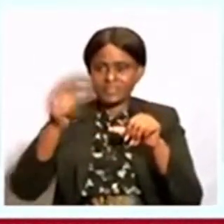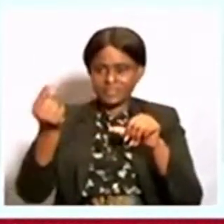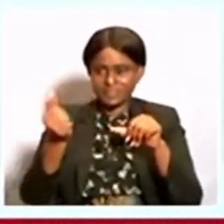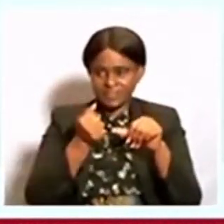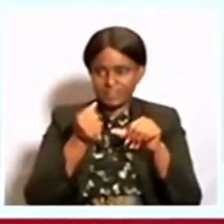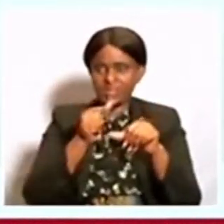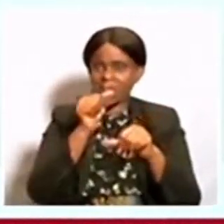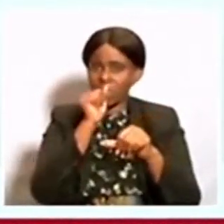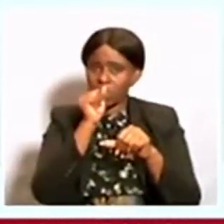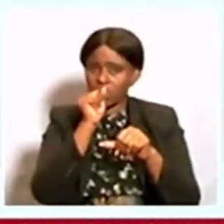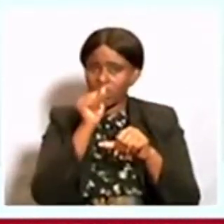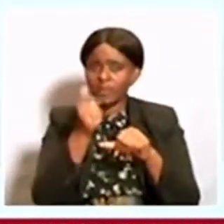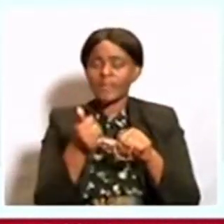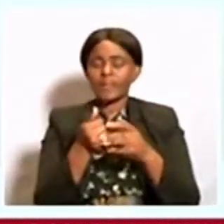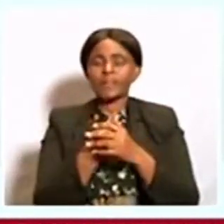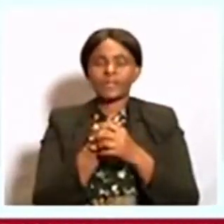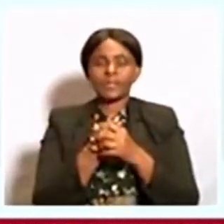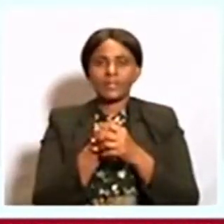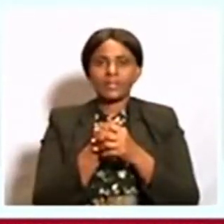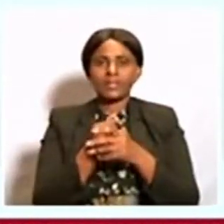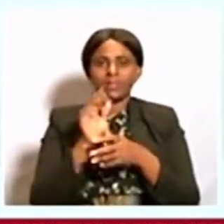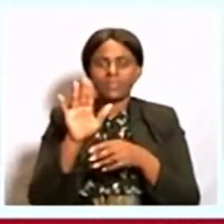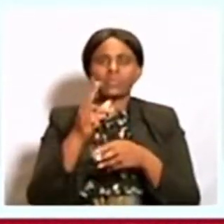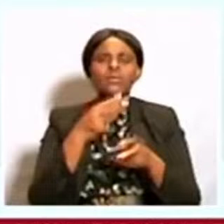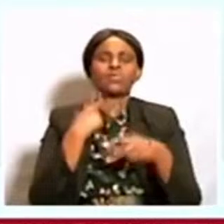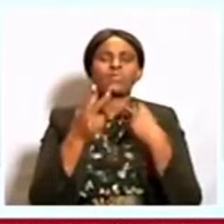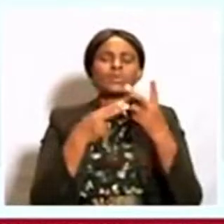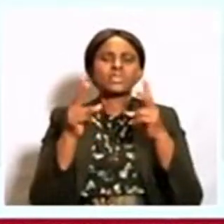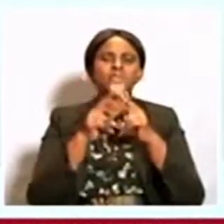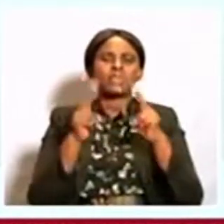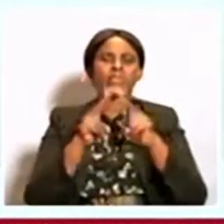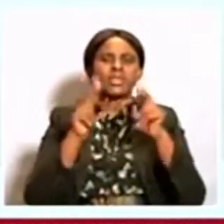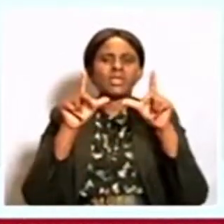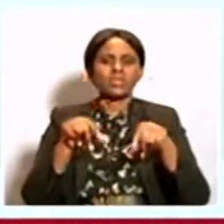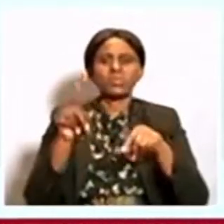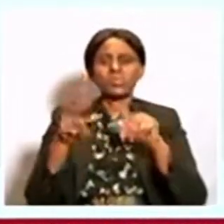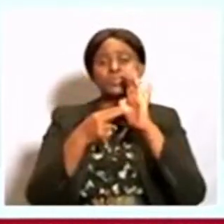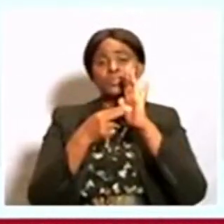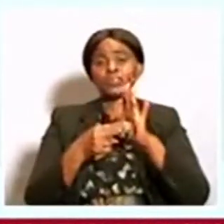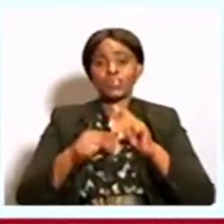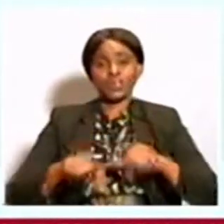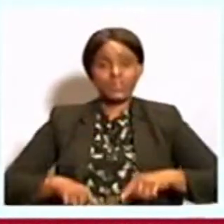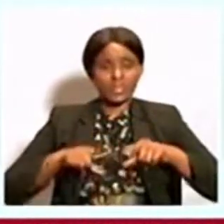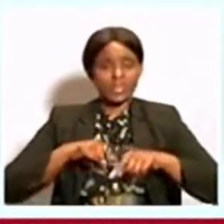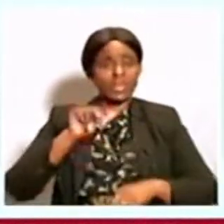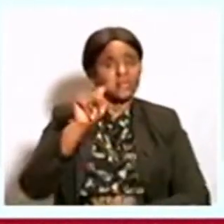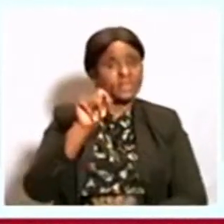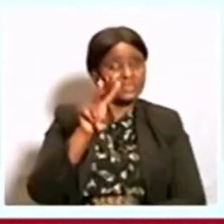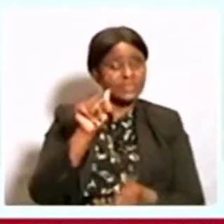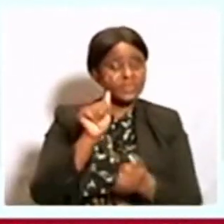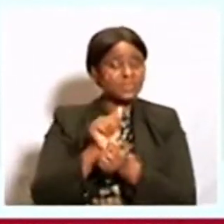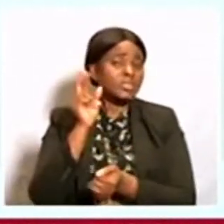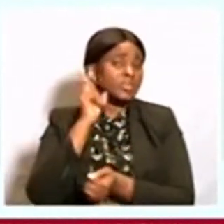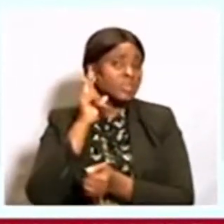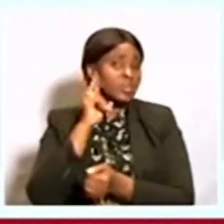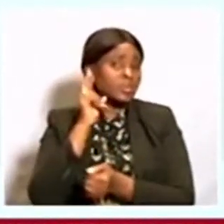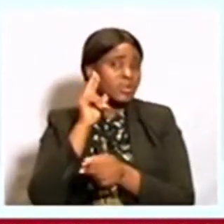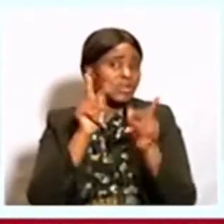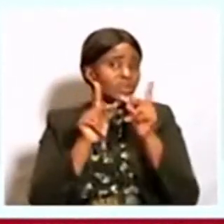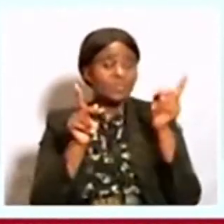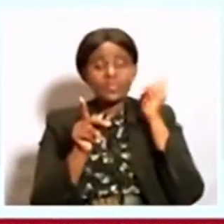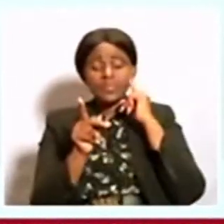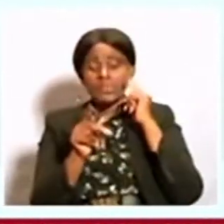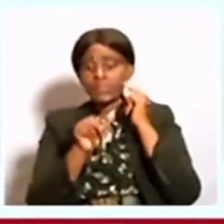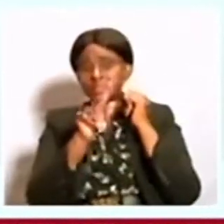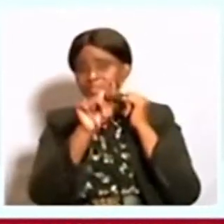to yourself. Your voice is too low. You are live on TV and radio, and people that are listening on TV,